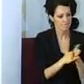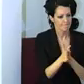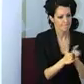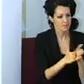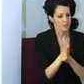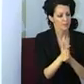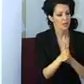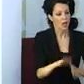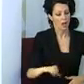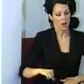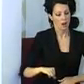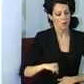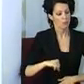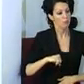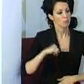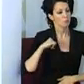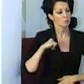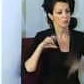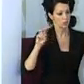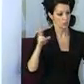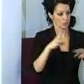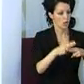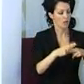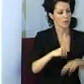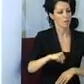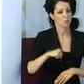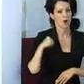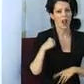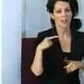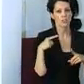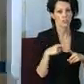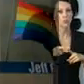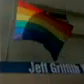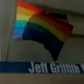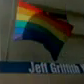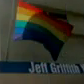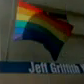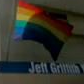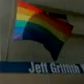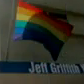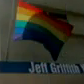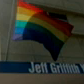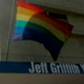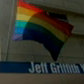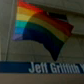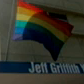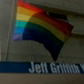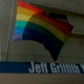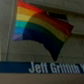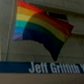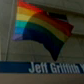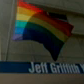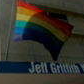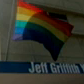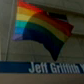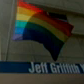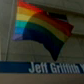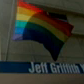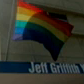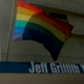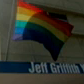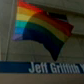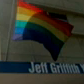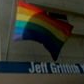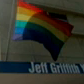the Pride to Thrive Drive. We reminded ourselves, even as we stepped into this new sanctuary, that this congregation is dedicated to